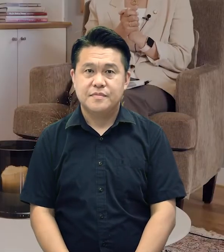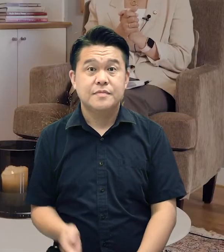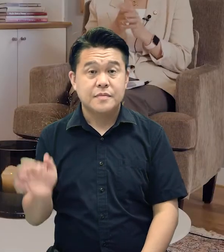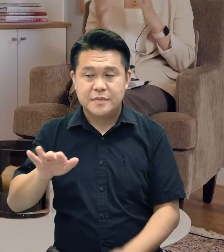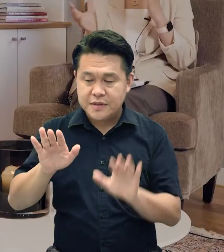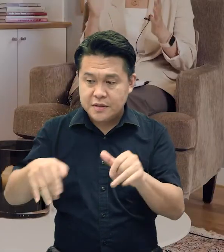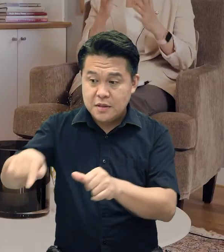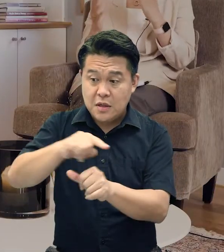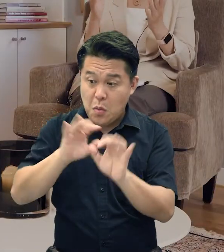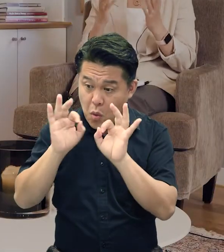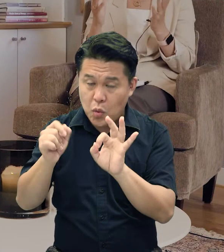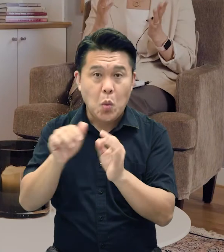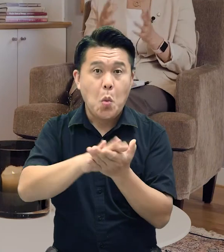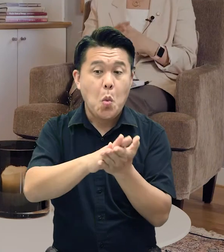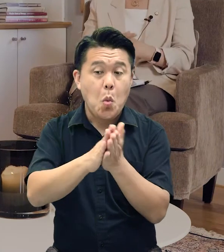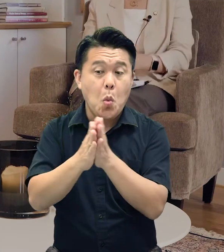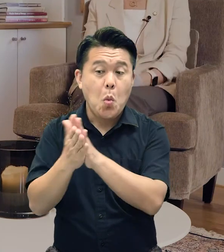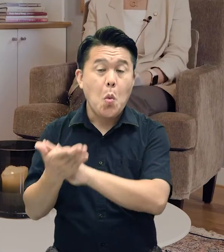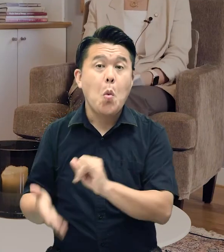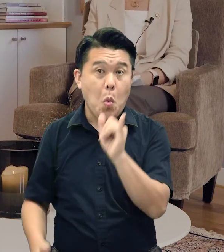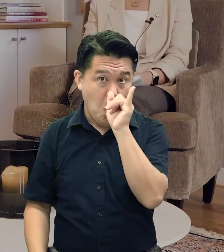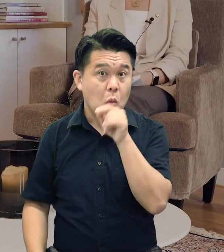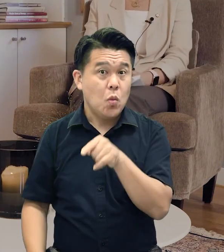But I think things are getting changed.